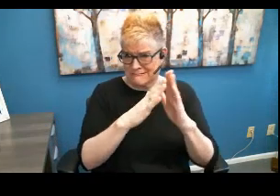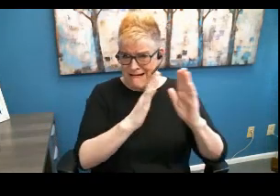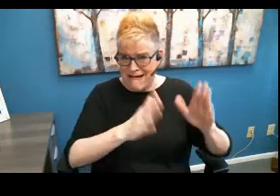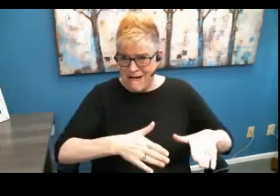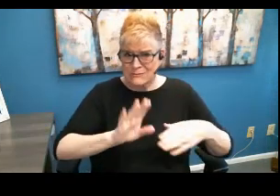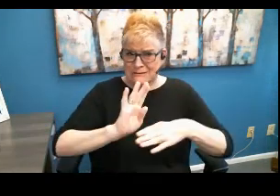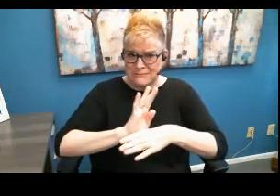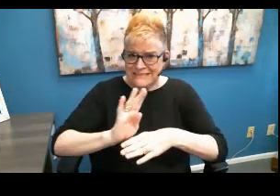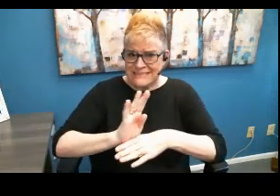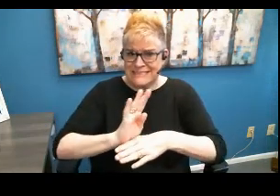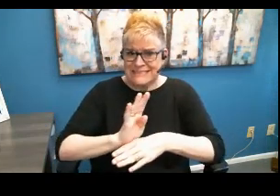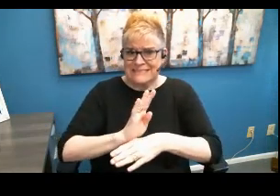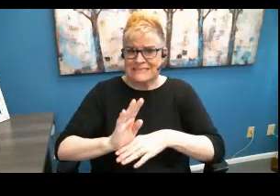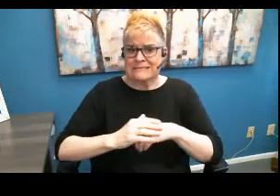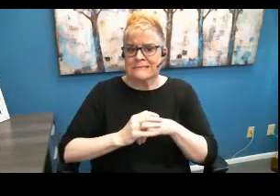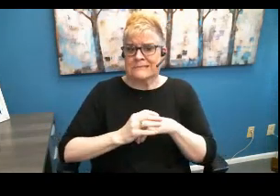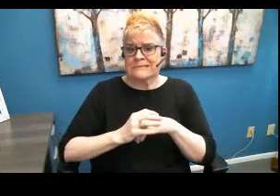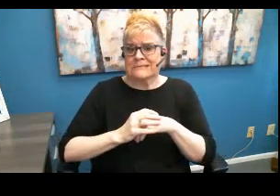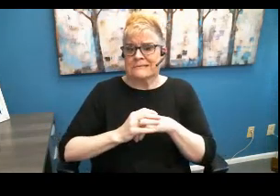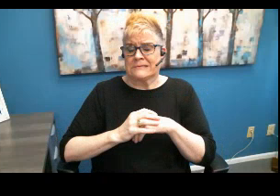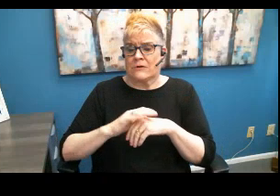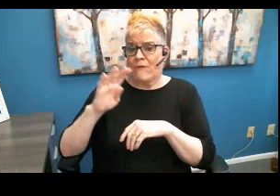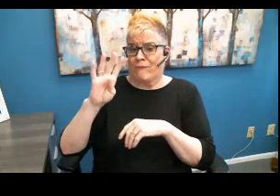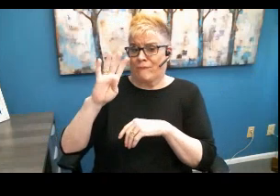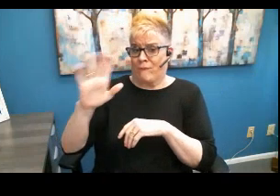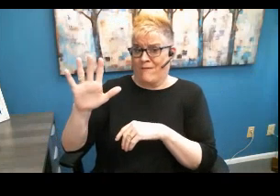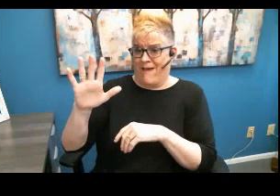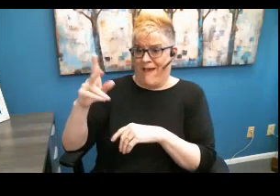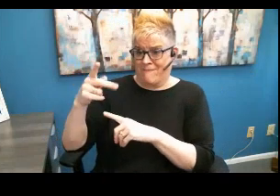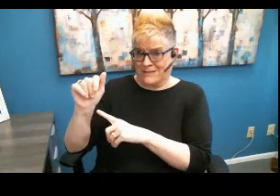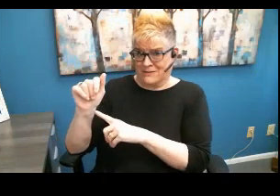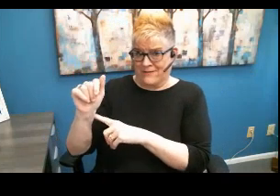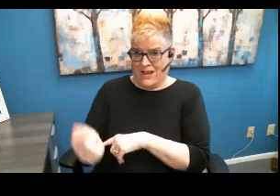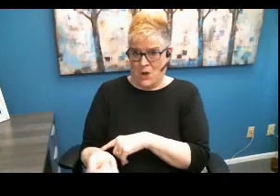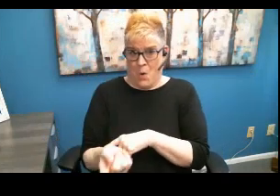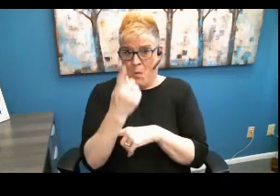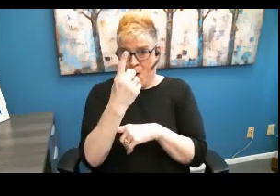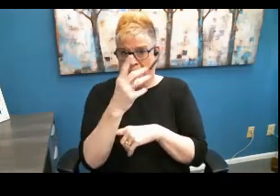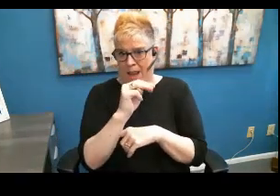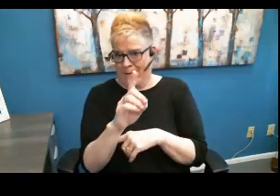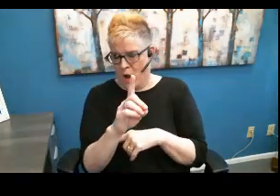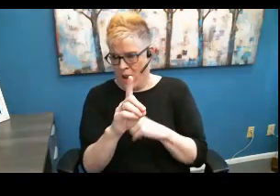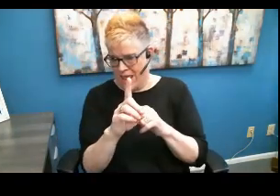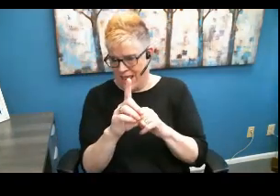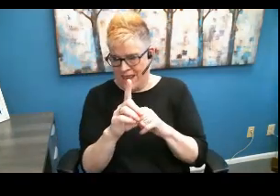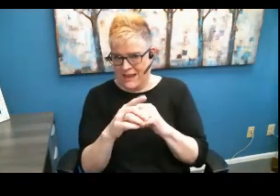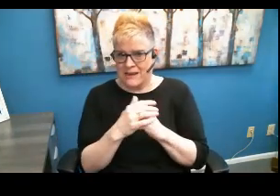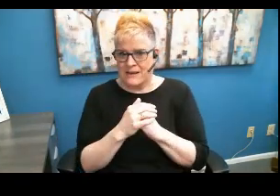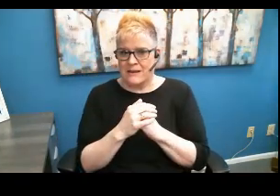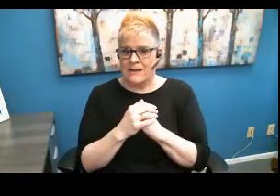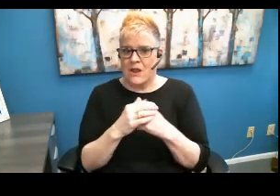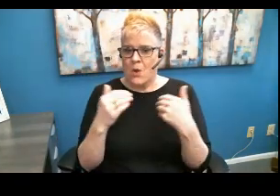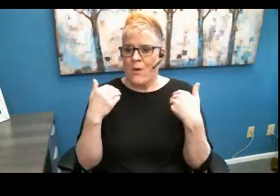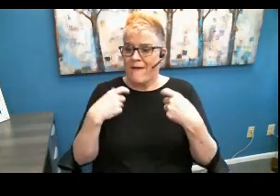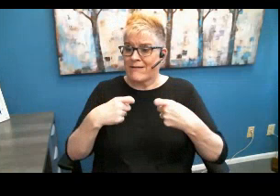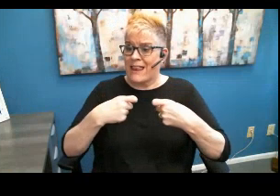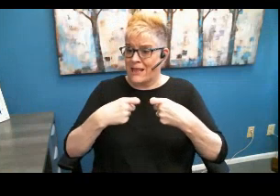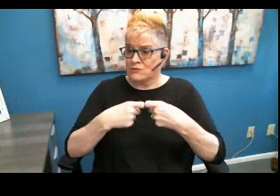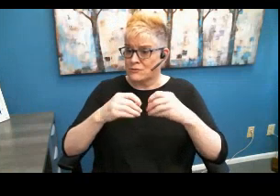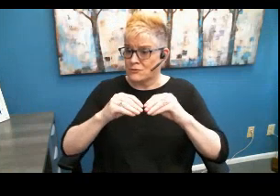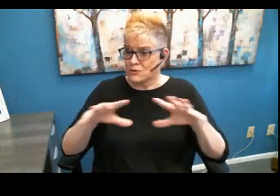one county in Maryland. We have an EDC, electric distribution company,